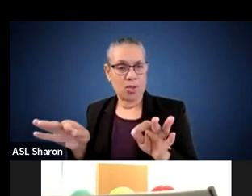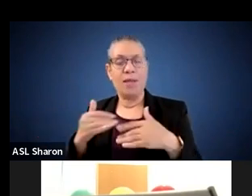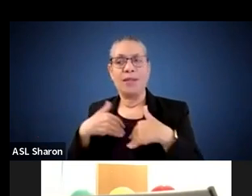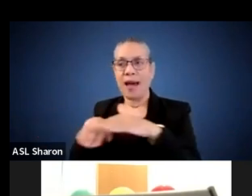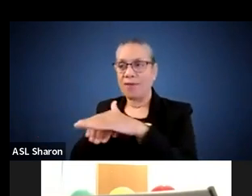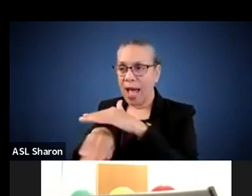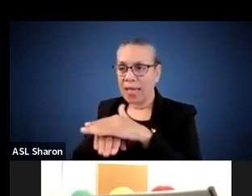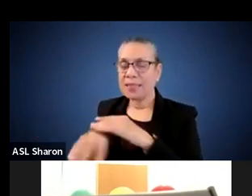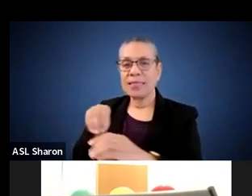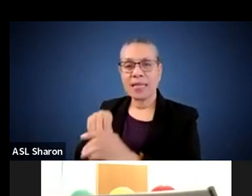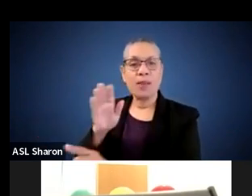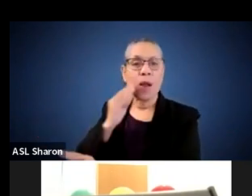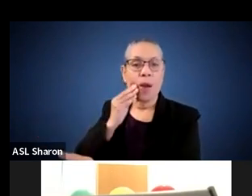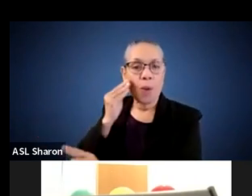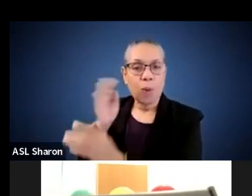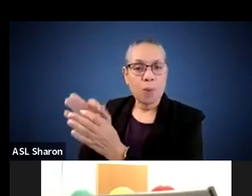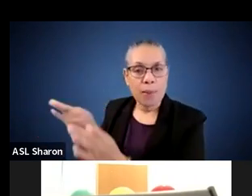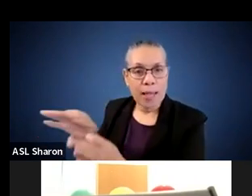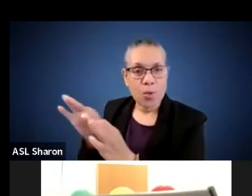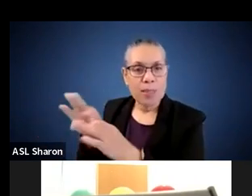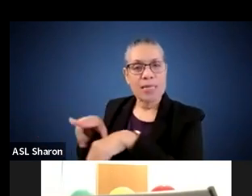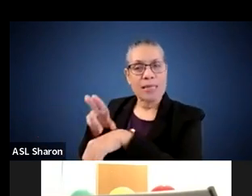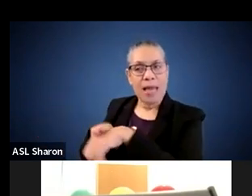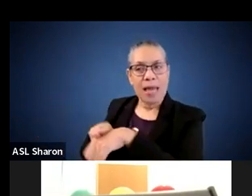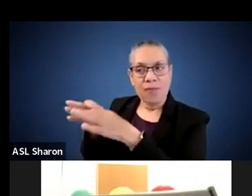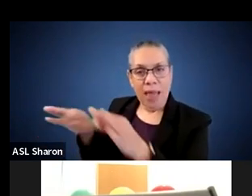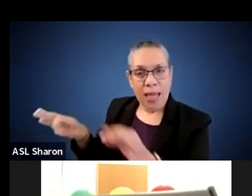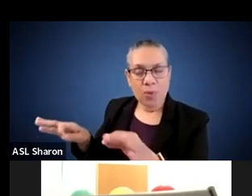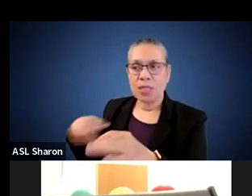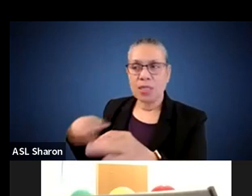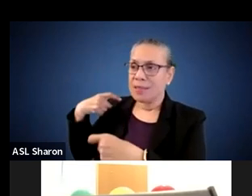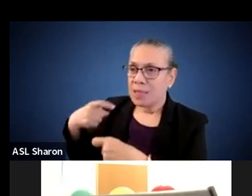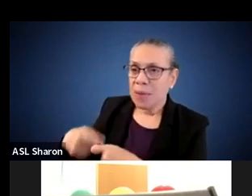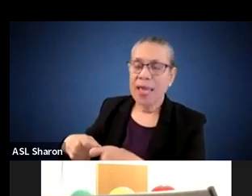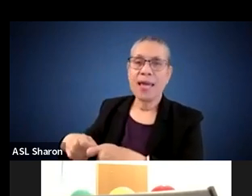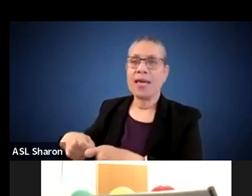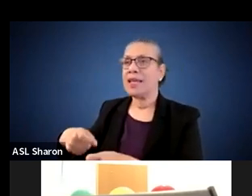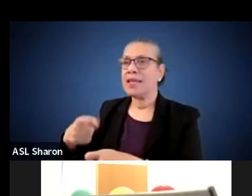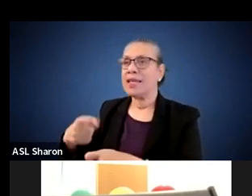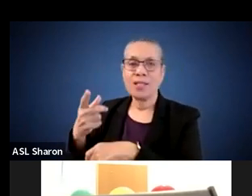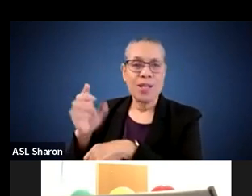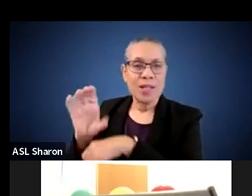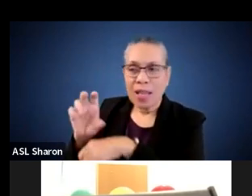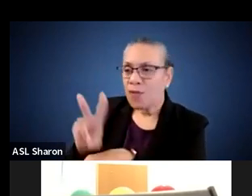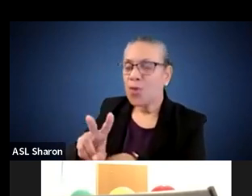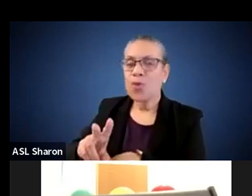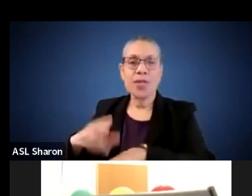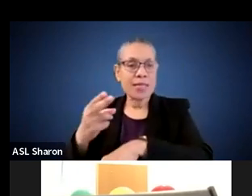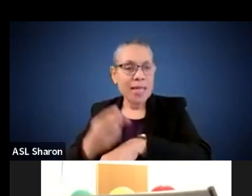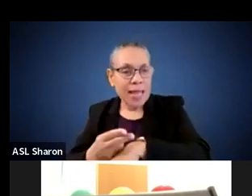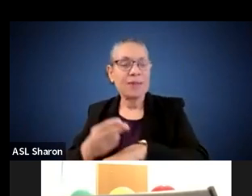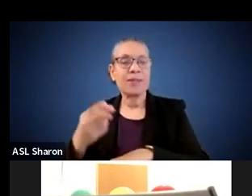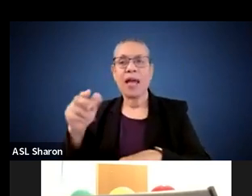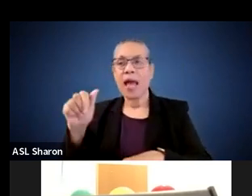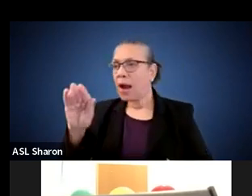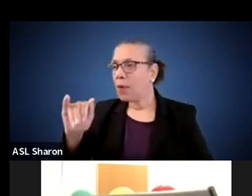information in their languages is really actually a critical component to this and then at the school level making sure that